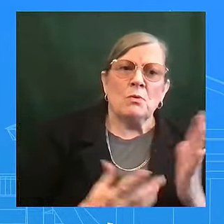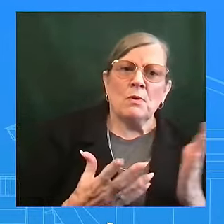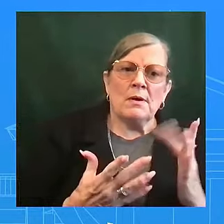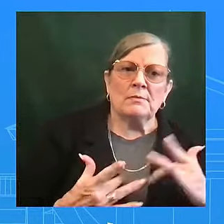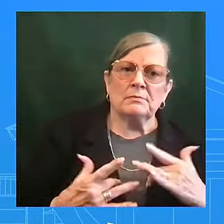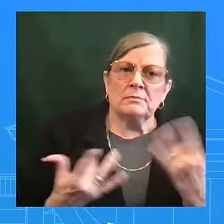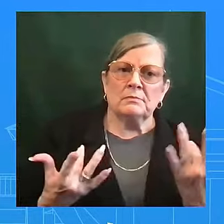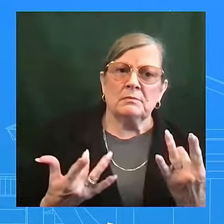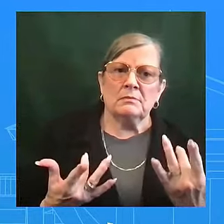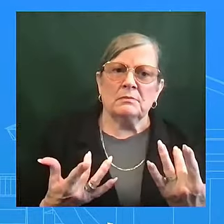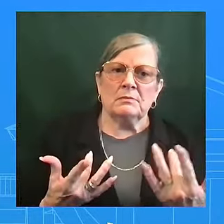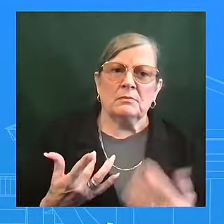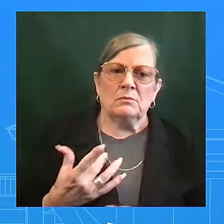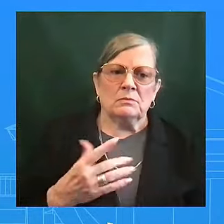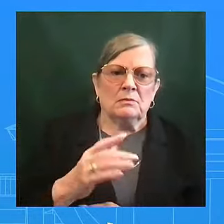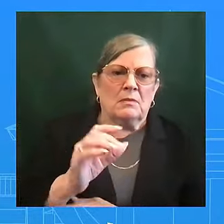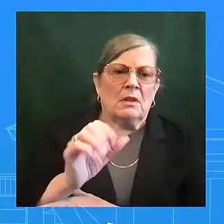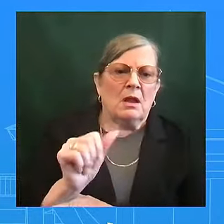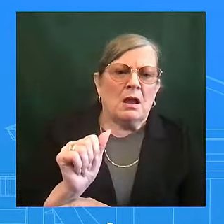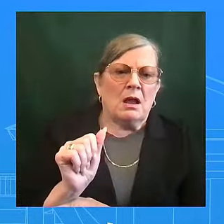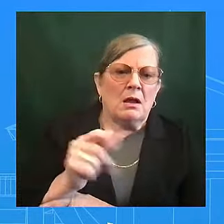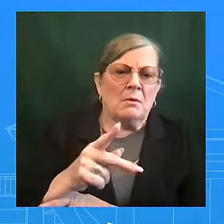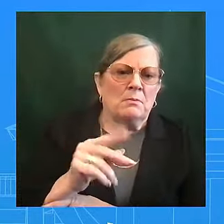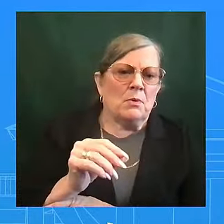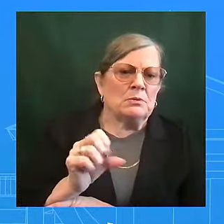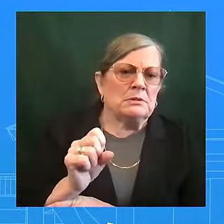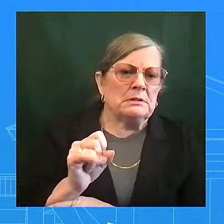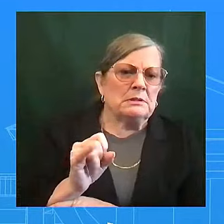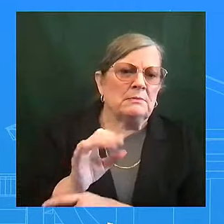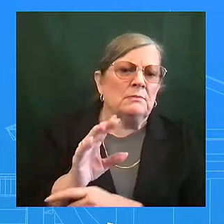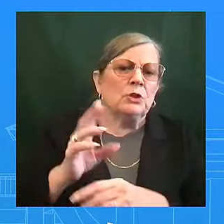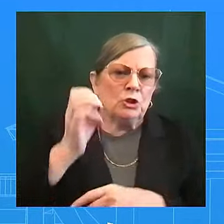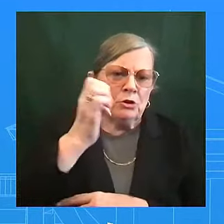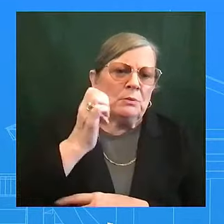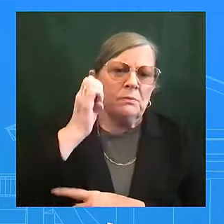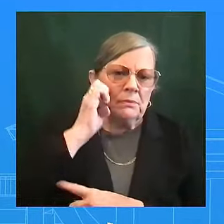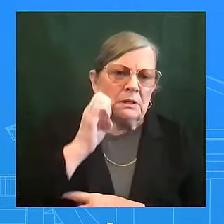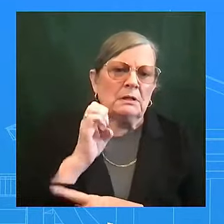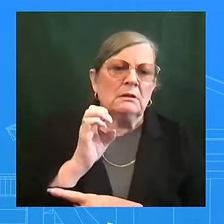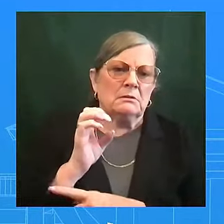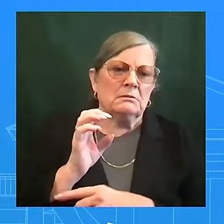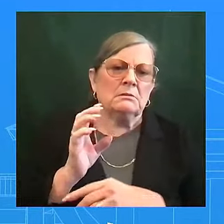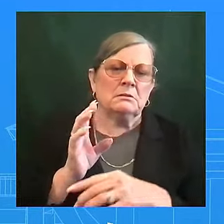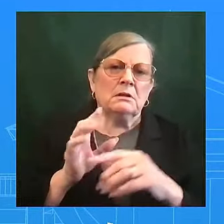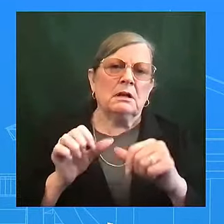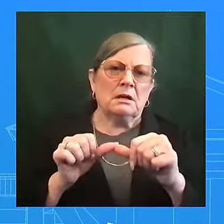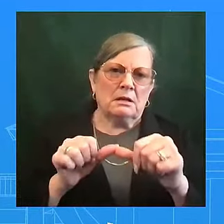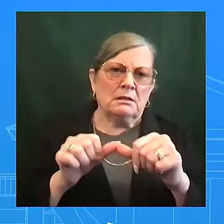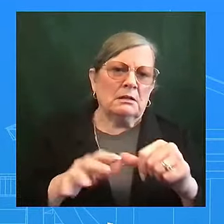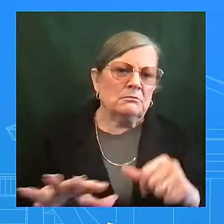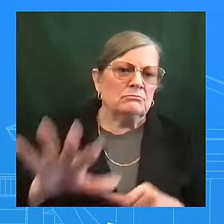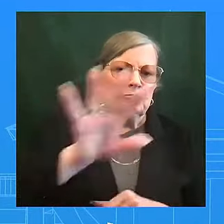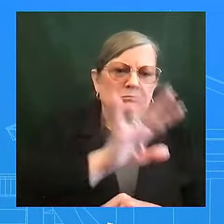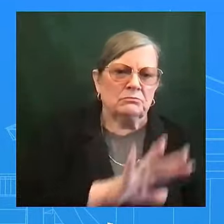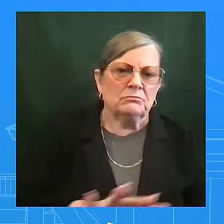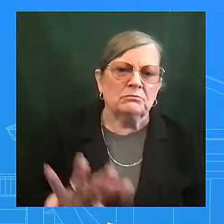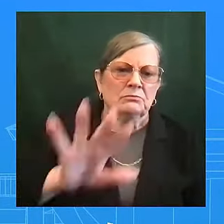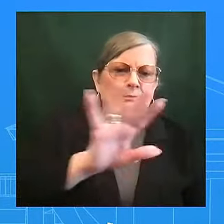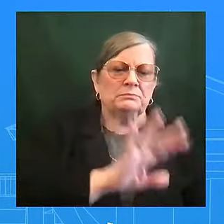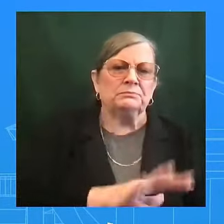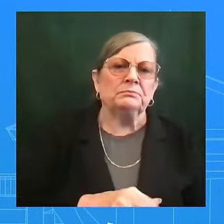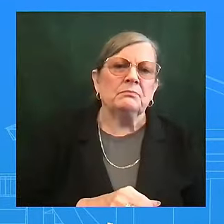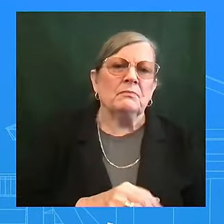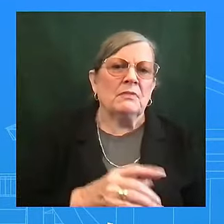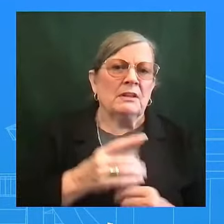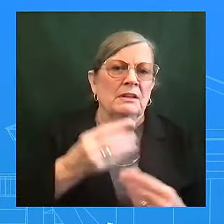to the whole European continent, and the fact that the security landscape has changed, not is changing, not will change, but actually has changed, which is why we're